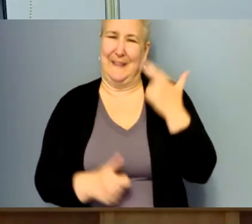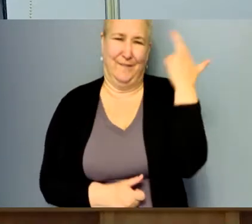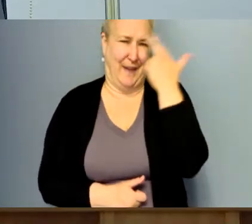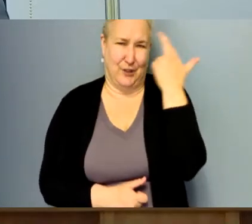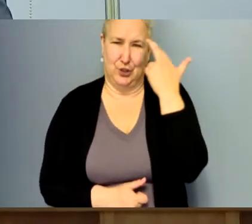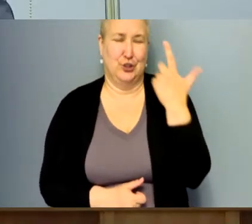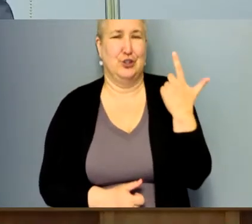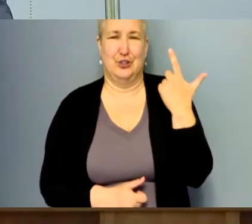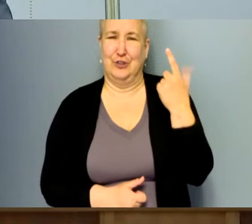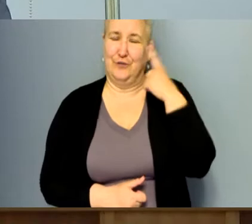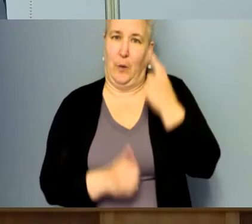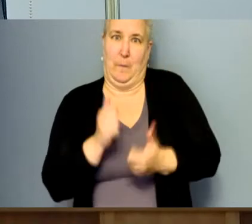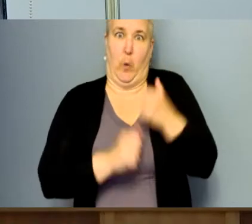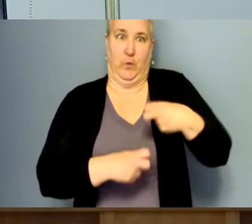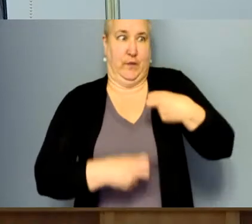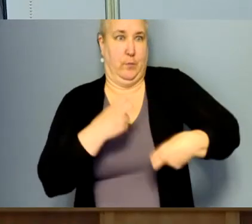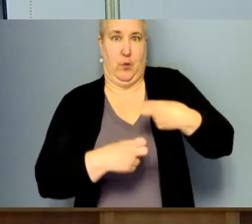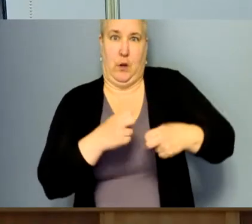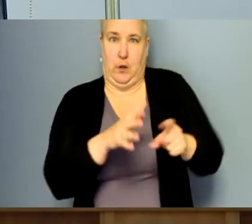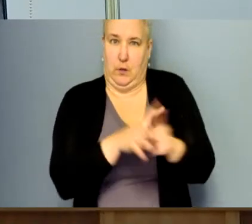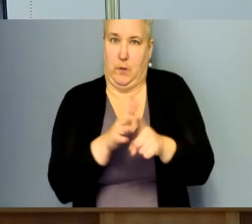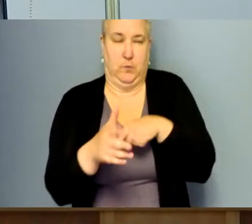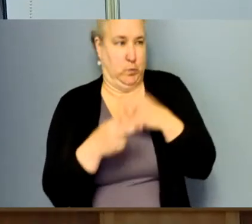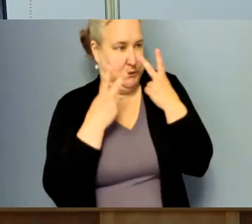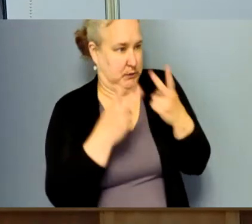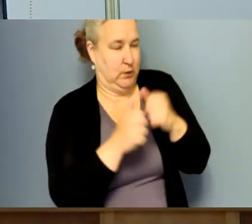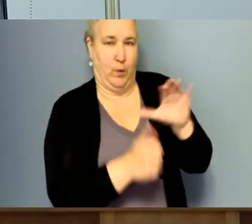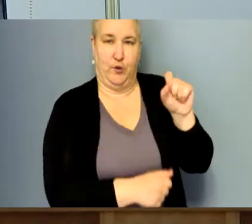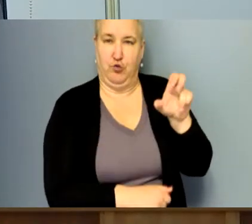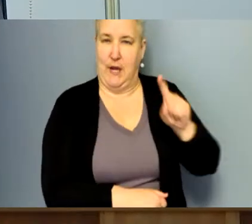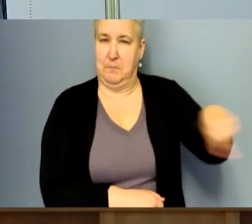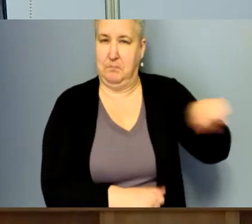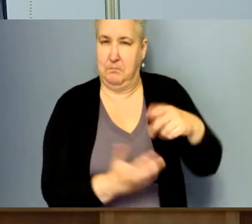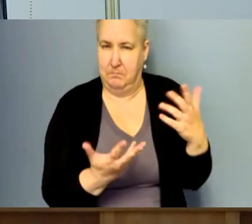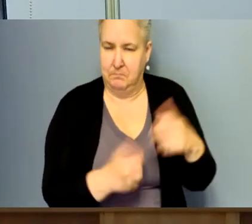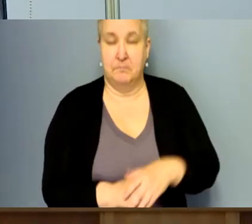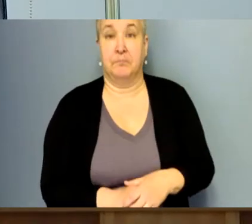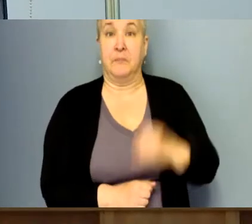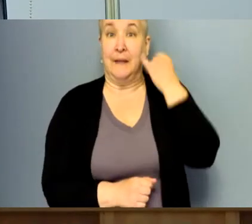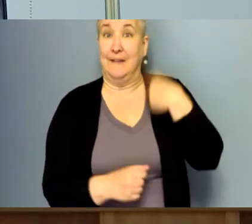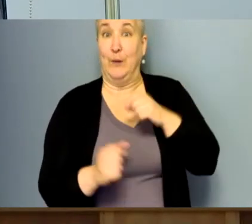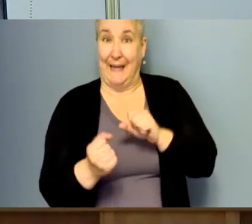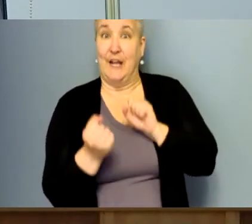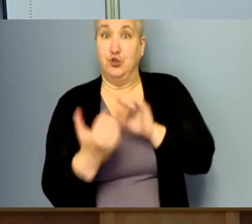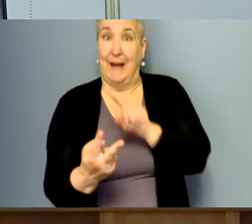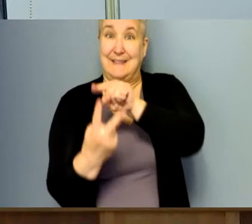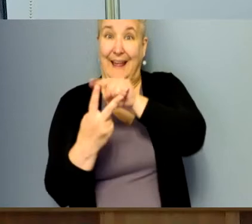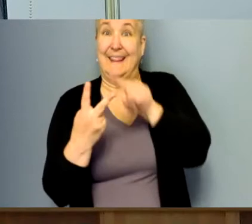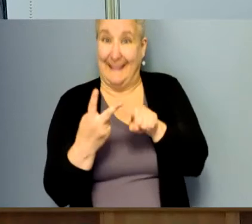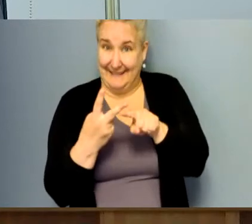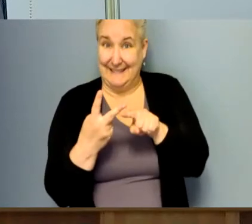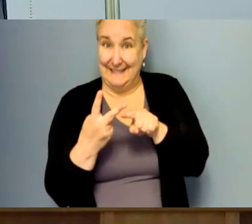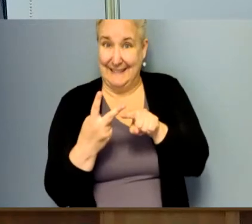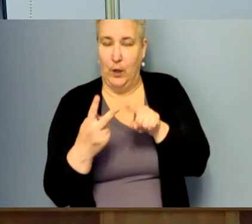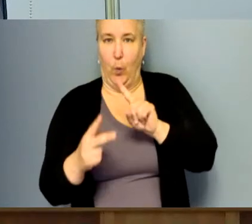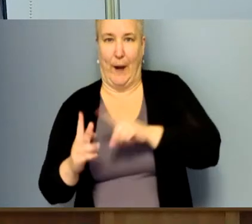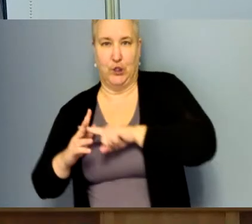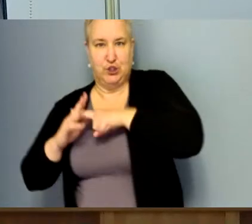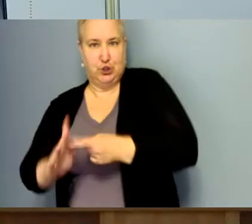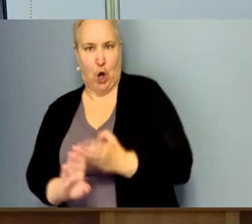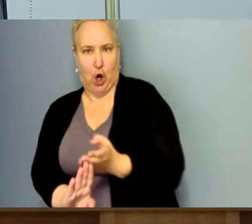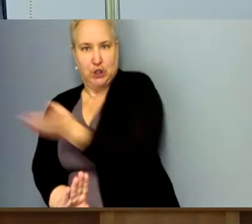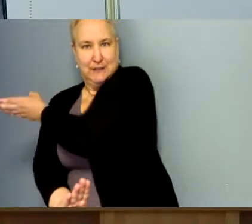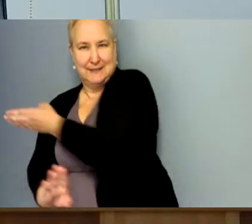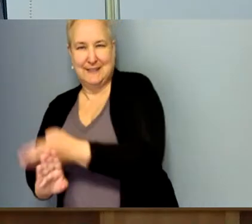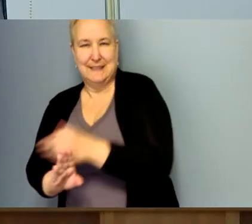the lion's share of problems we have with crime in this county. So if we can address those at their root and not